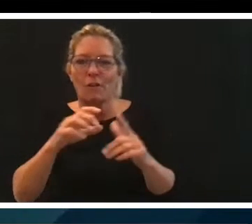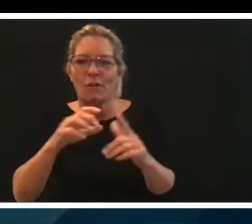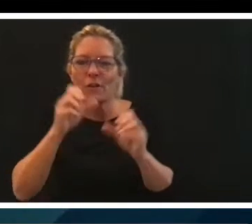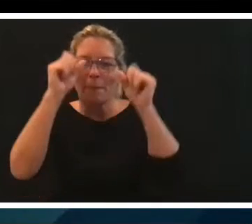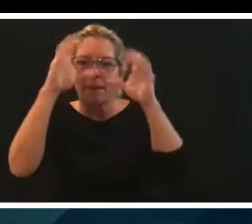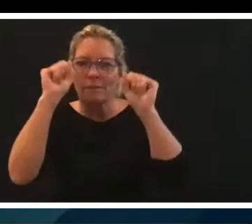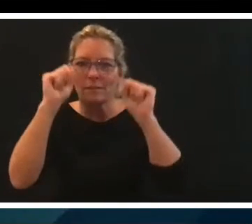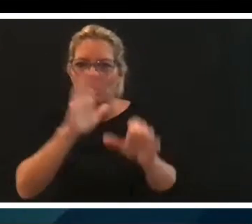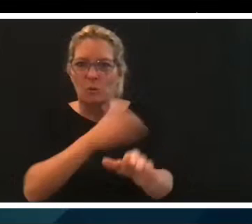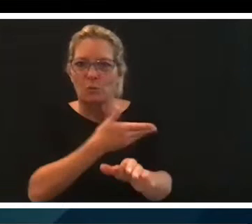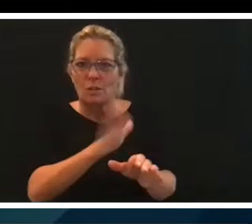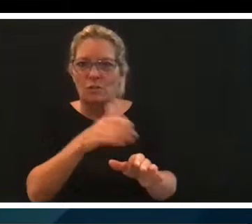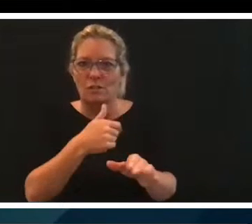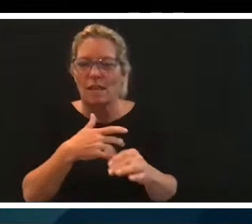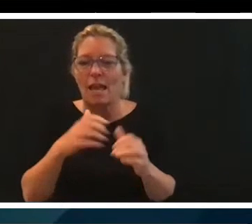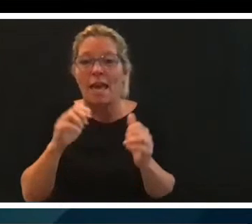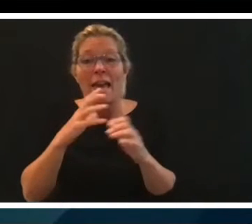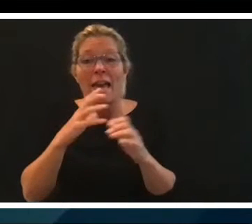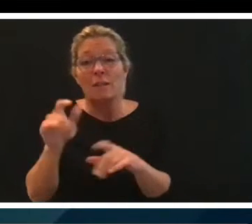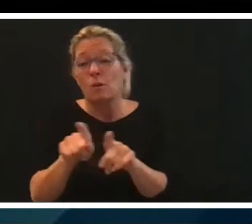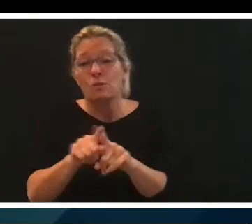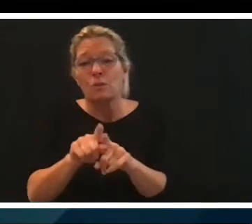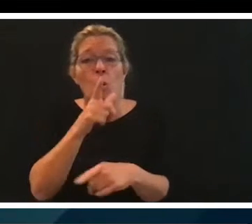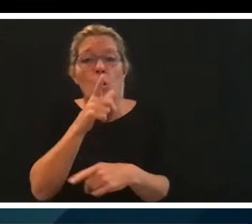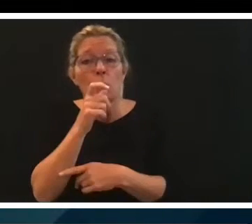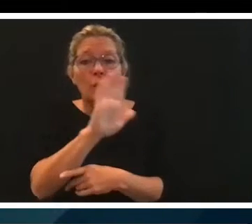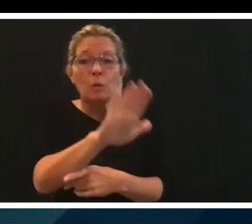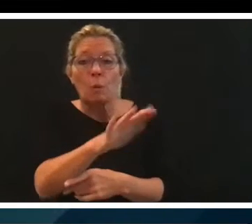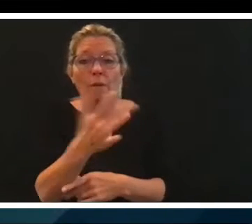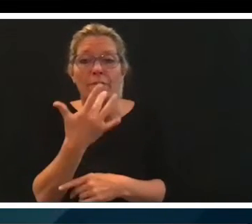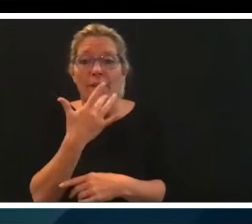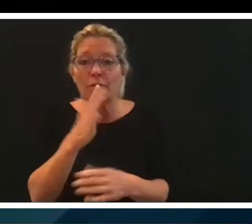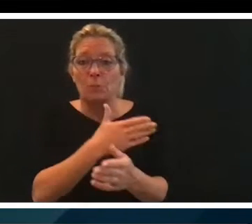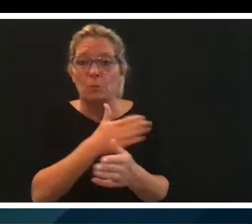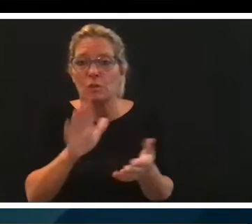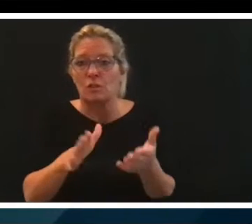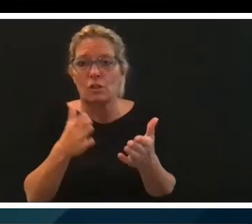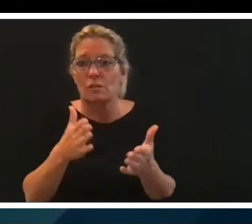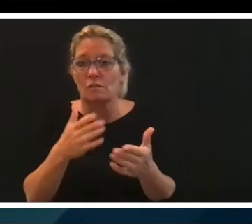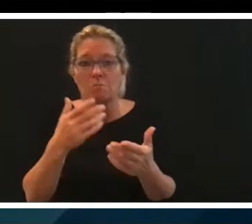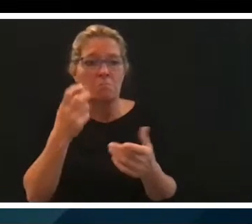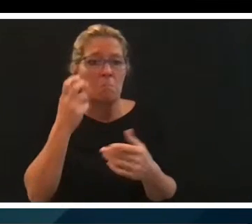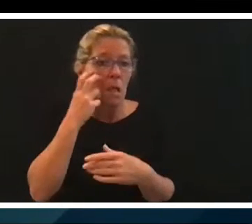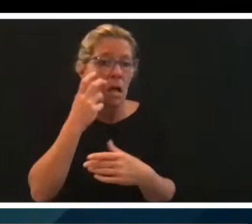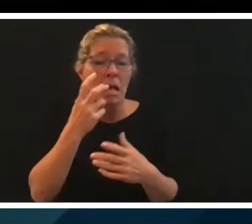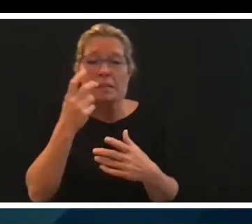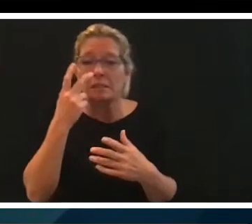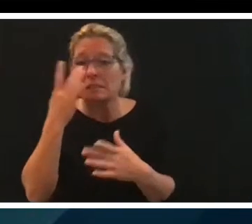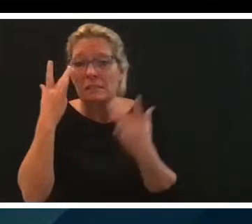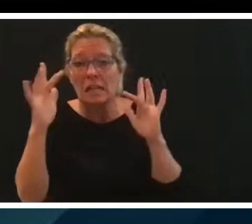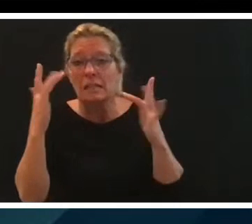obviously be blind or sighted or what other musical influences you had.